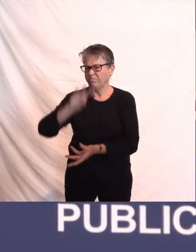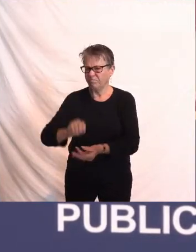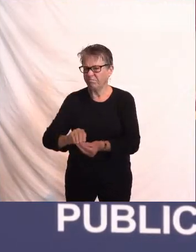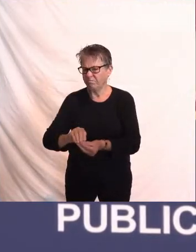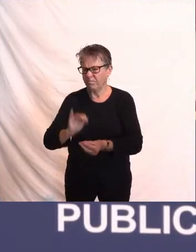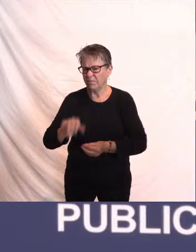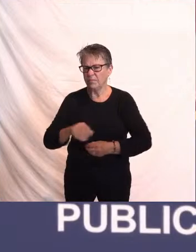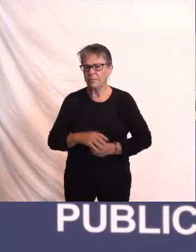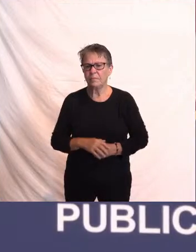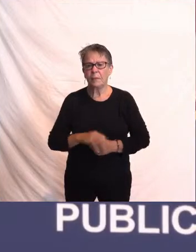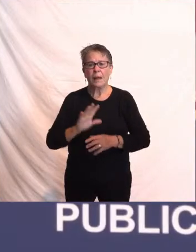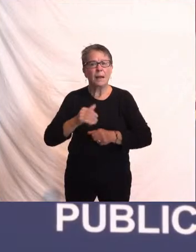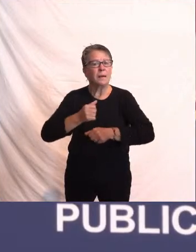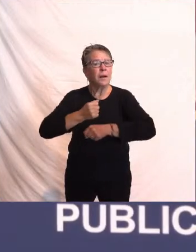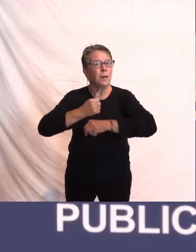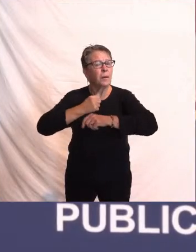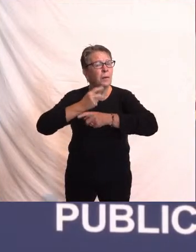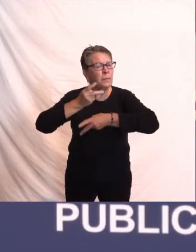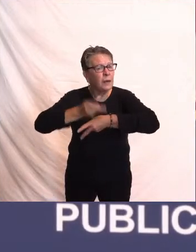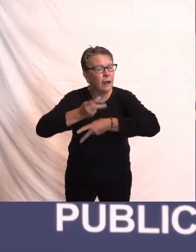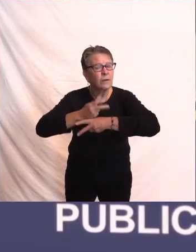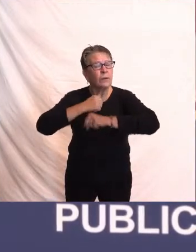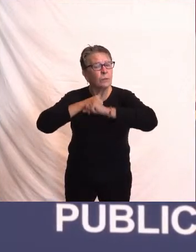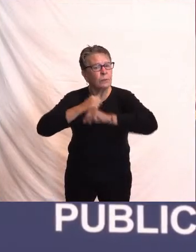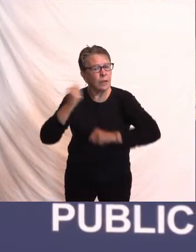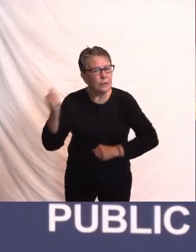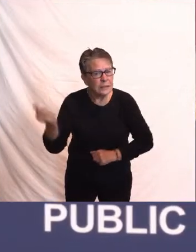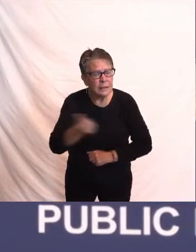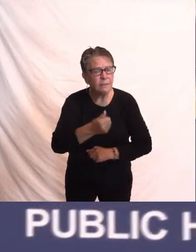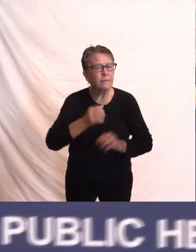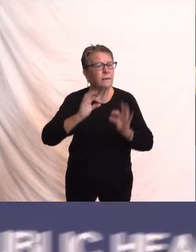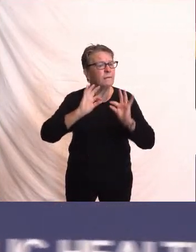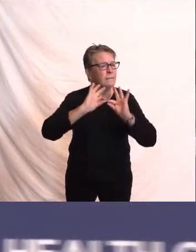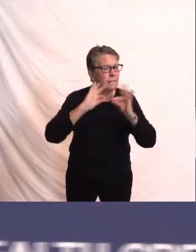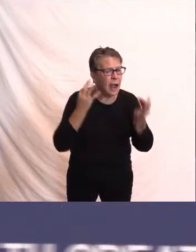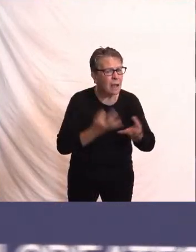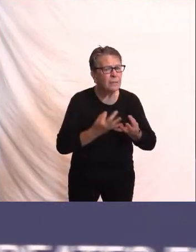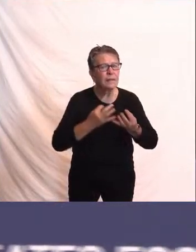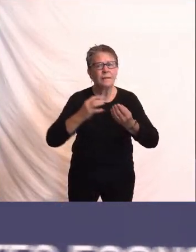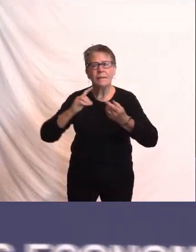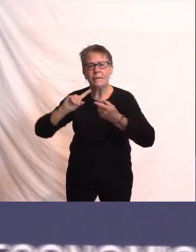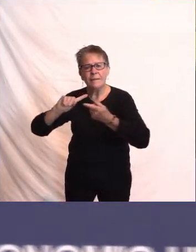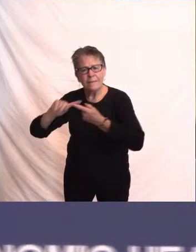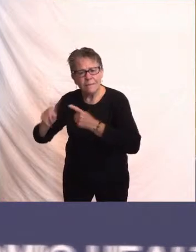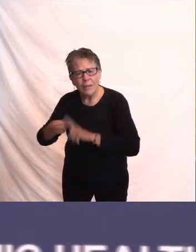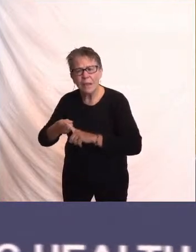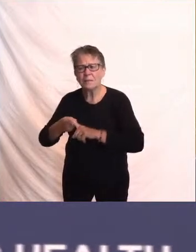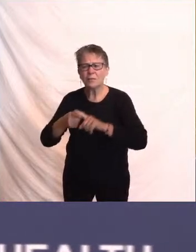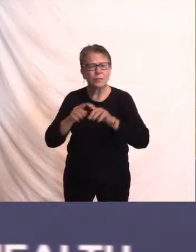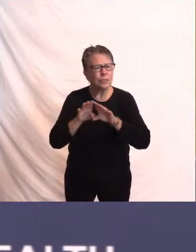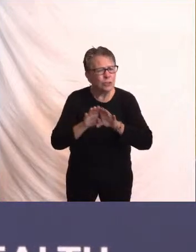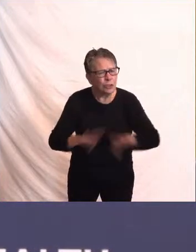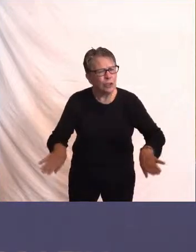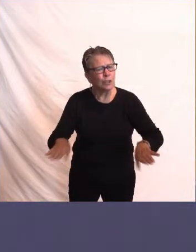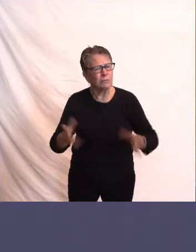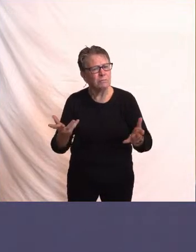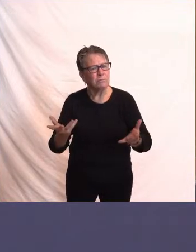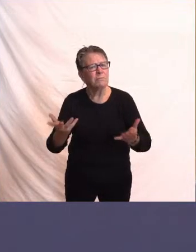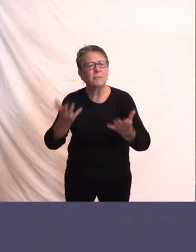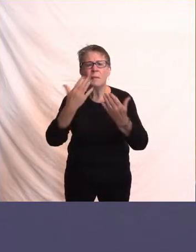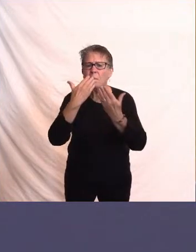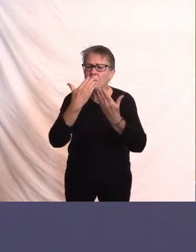yourselves, our family, friends, and our children. Thank you. Judy, thank you. I will choose to use the words that a lot of